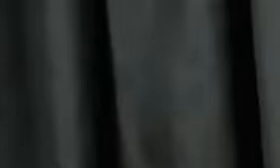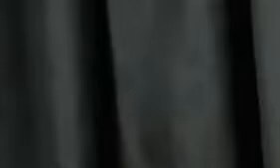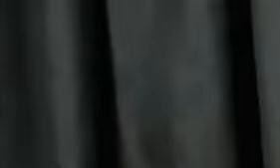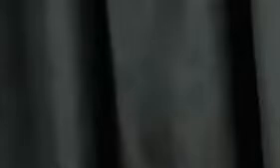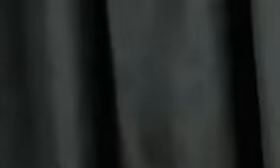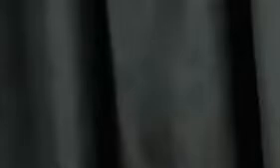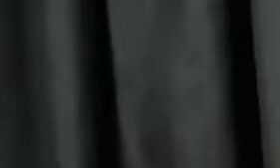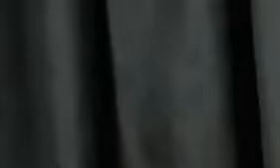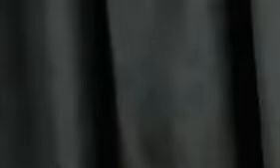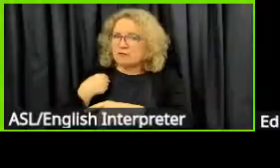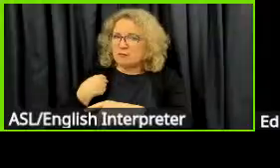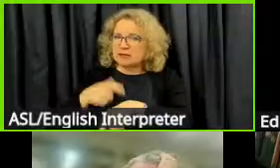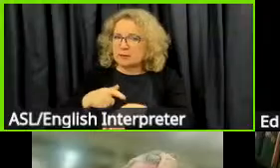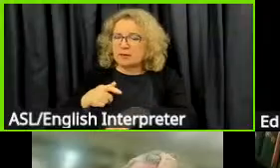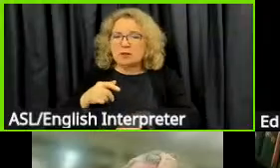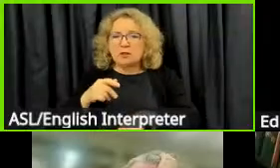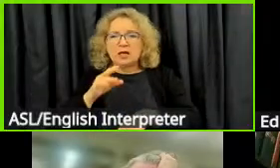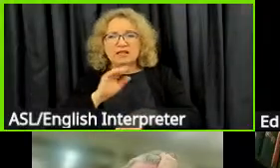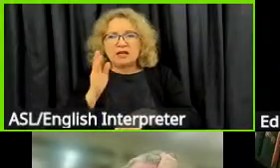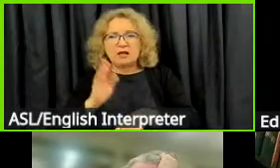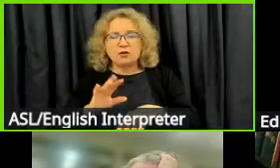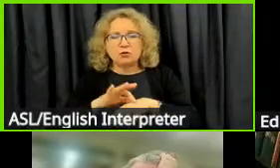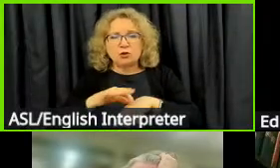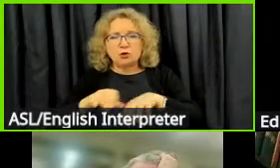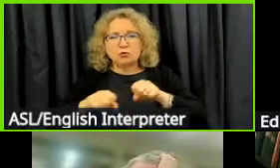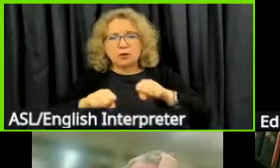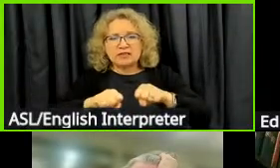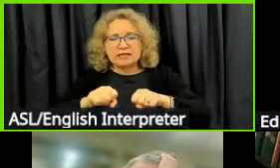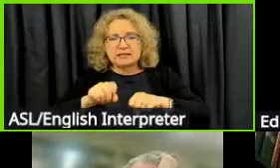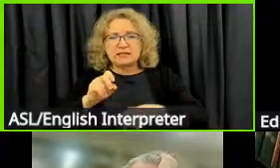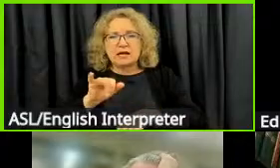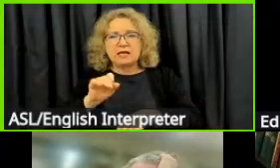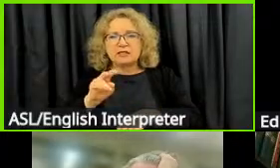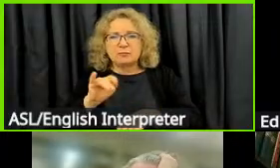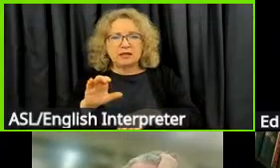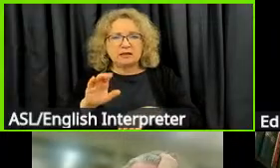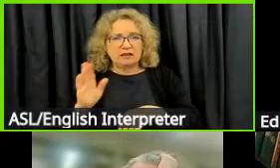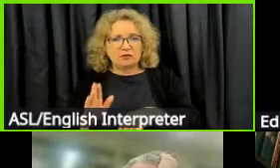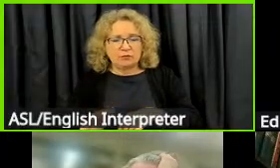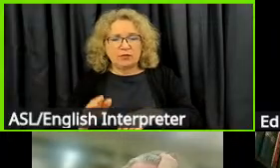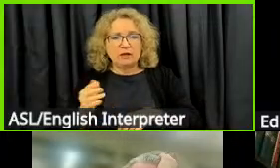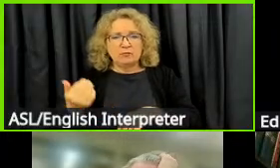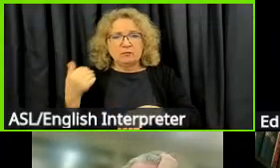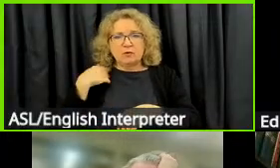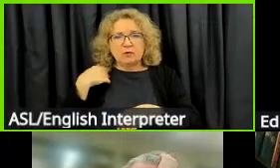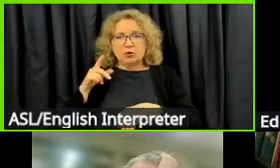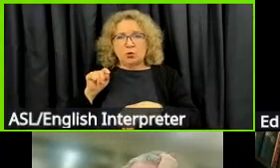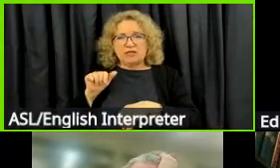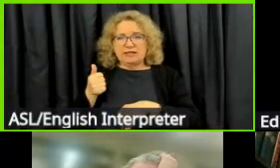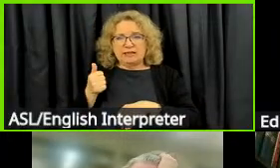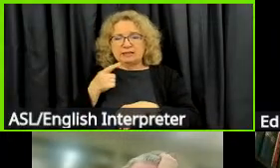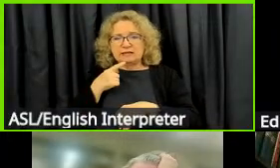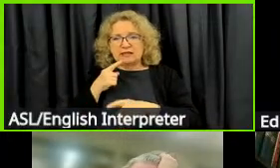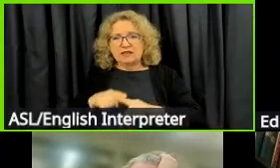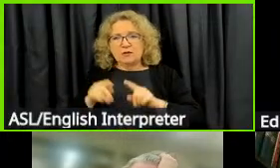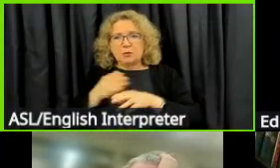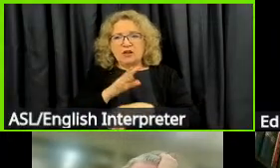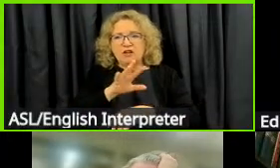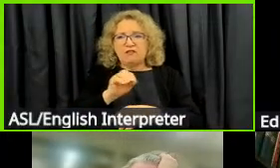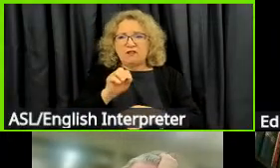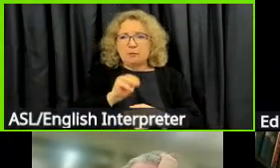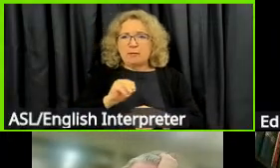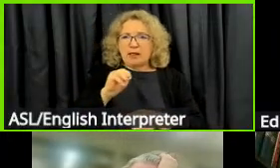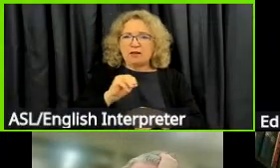a seismic one. In 2010, they said why there was a difference between $50 million from the I-5